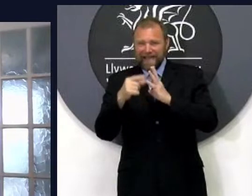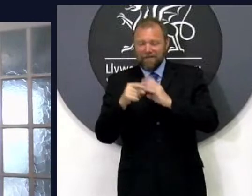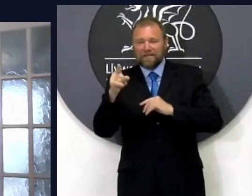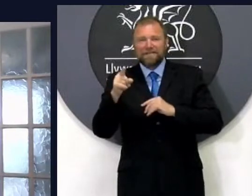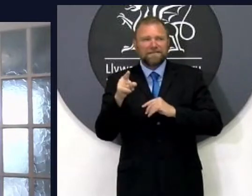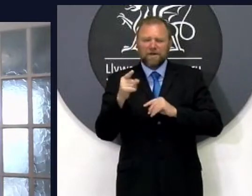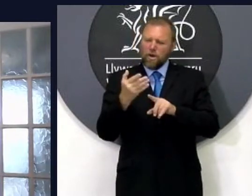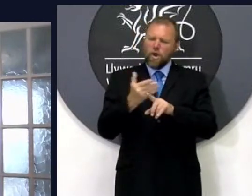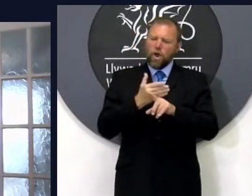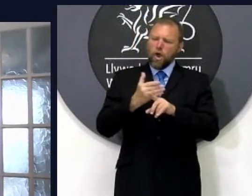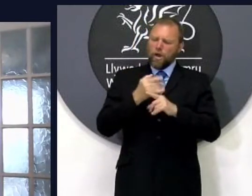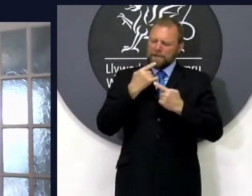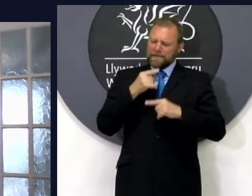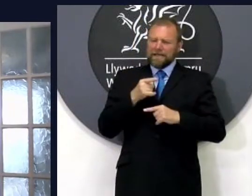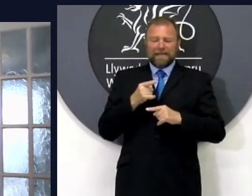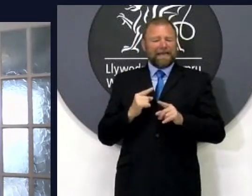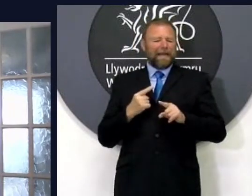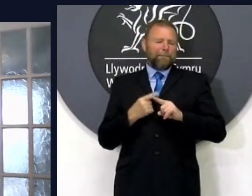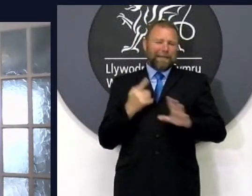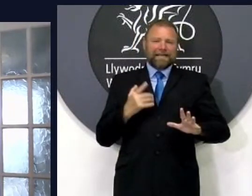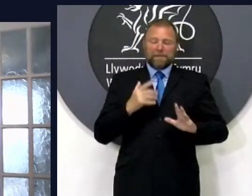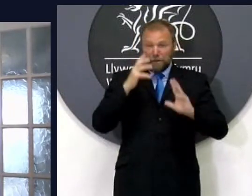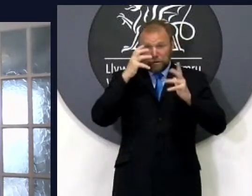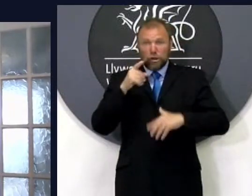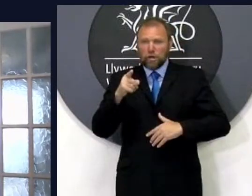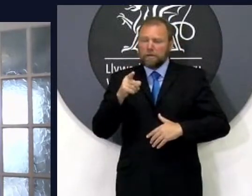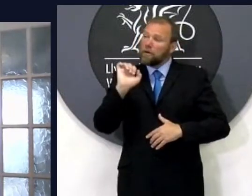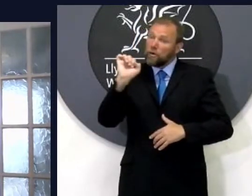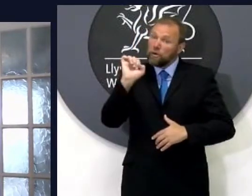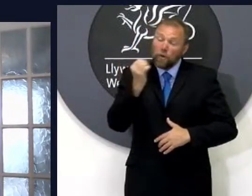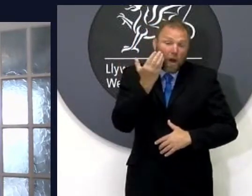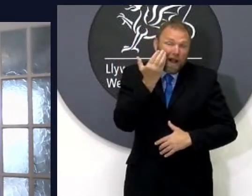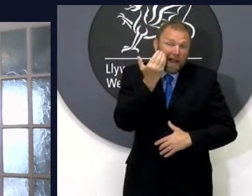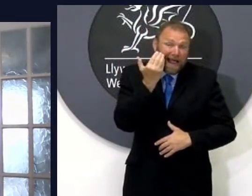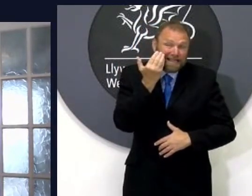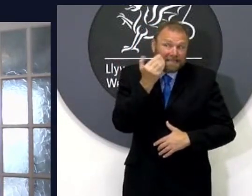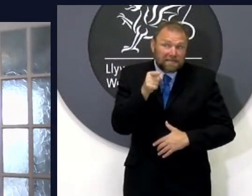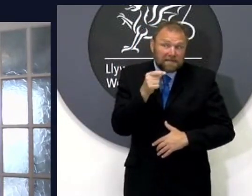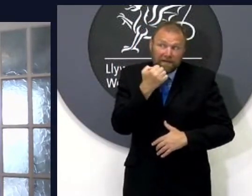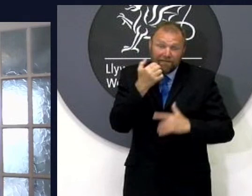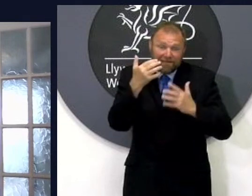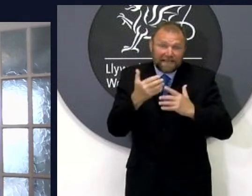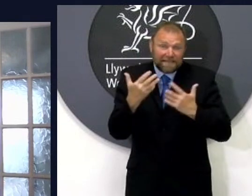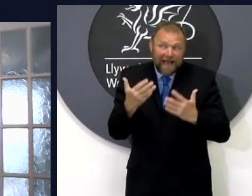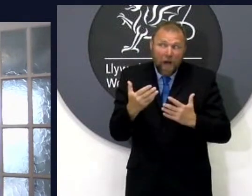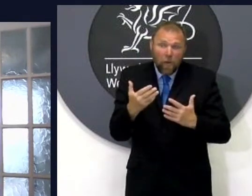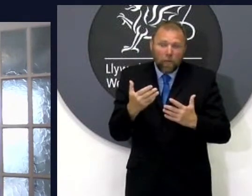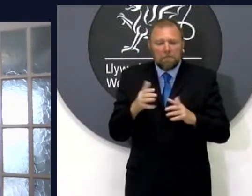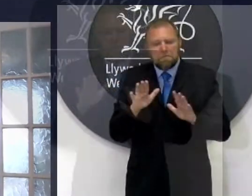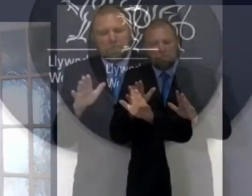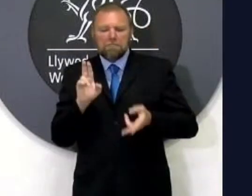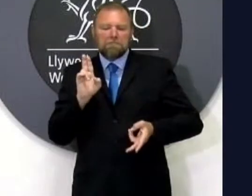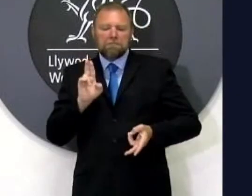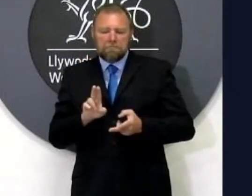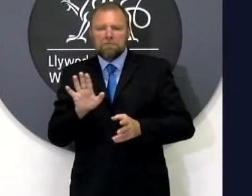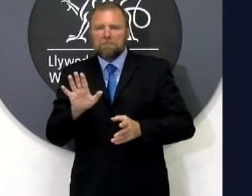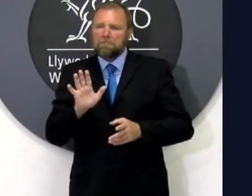was that it was of immediate concern. Are your latest figures tempering that concern, or is it still an urgent issue?